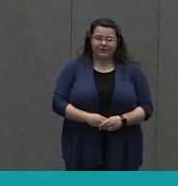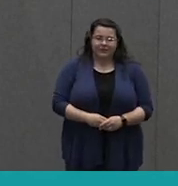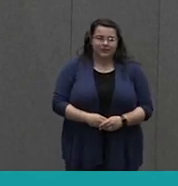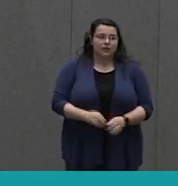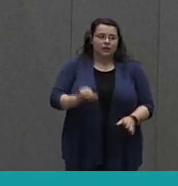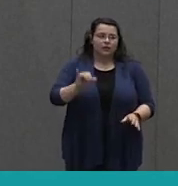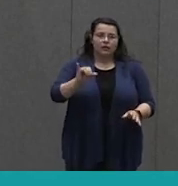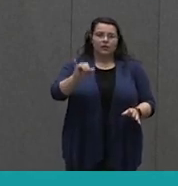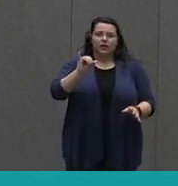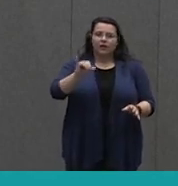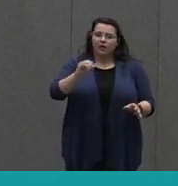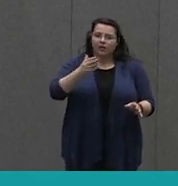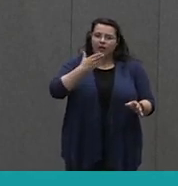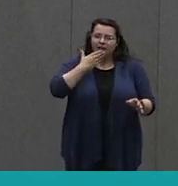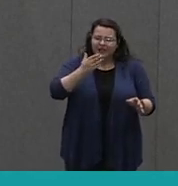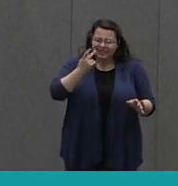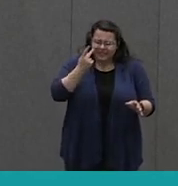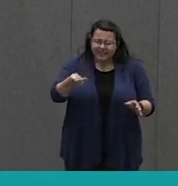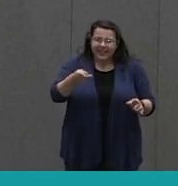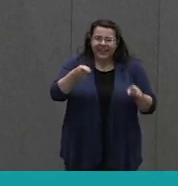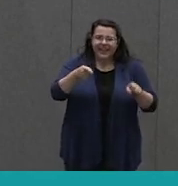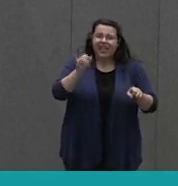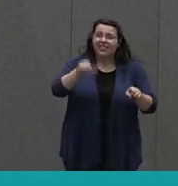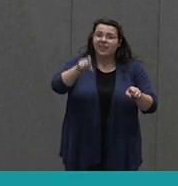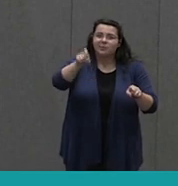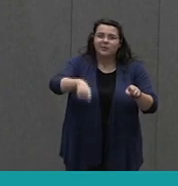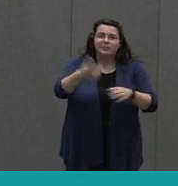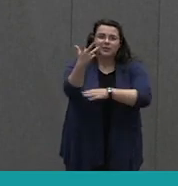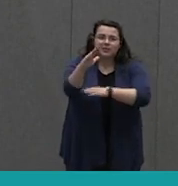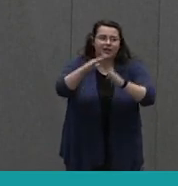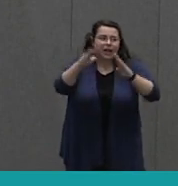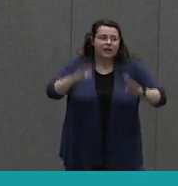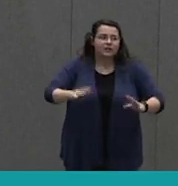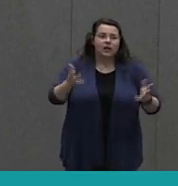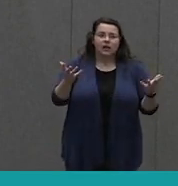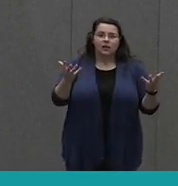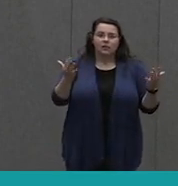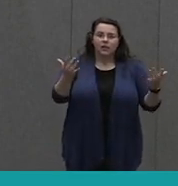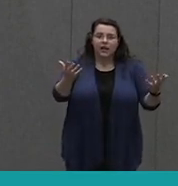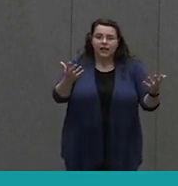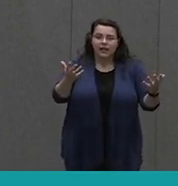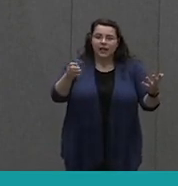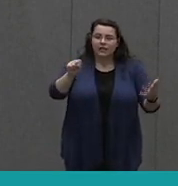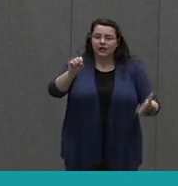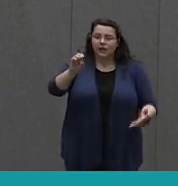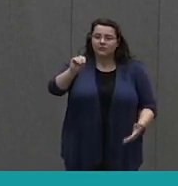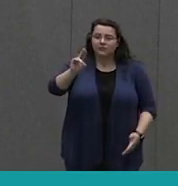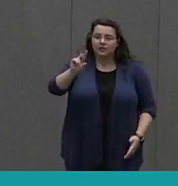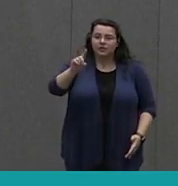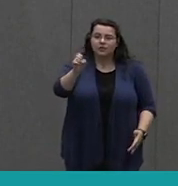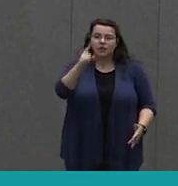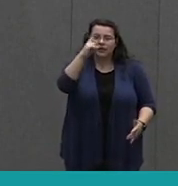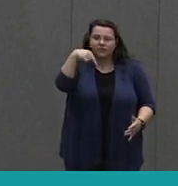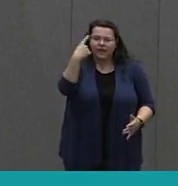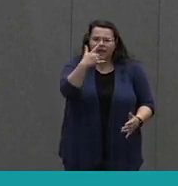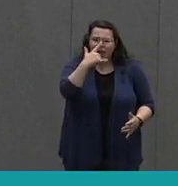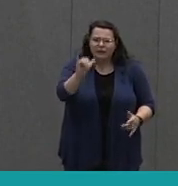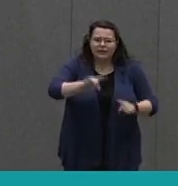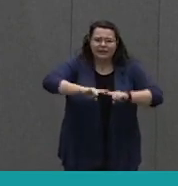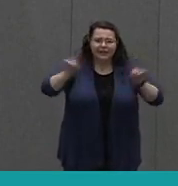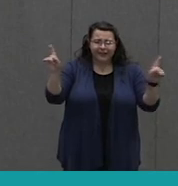and maybe you could even have a book or maybe some paper to draw or color